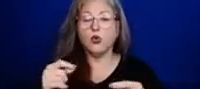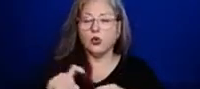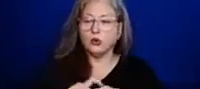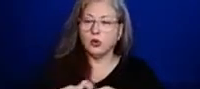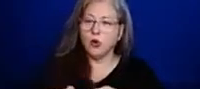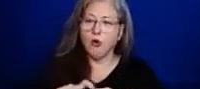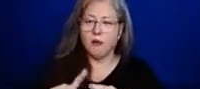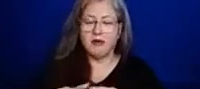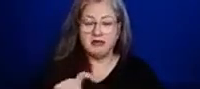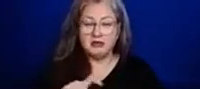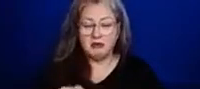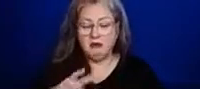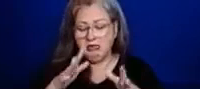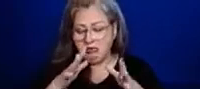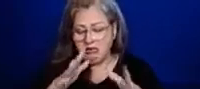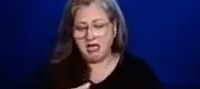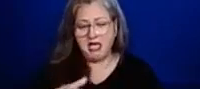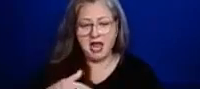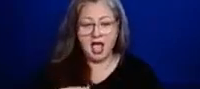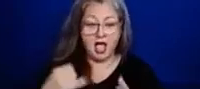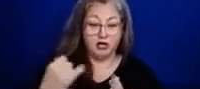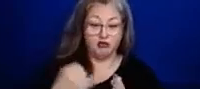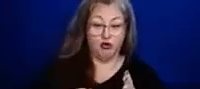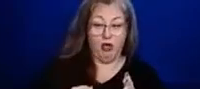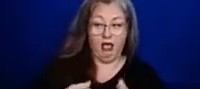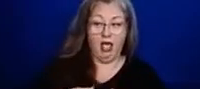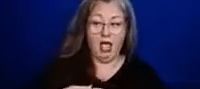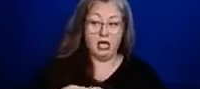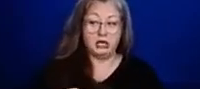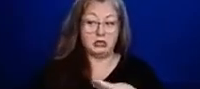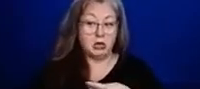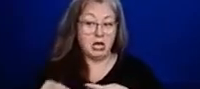and I hated to sew. So I will trade my drawings